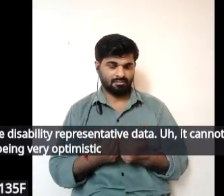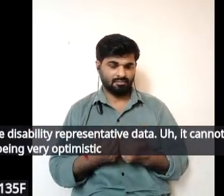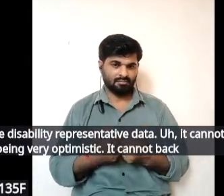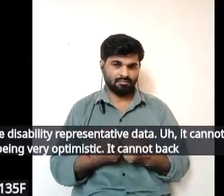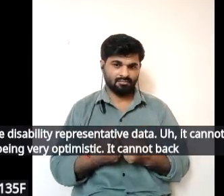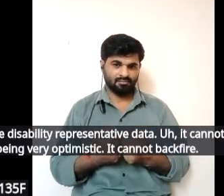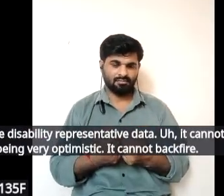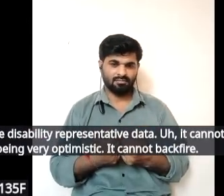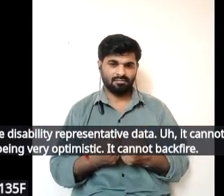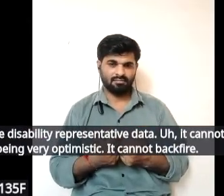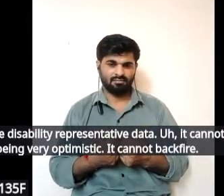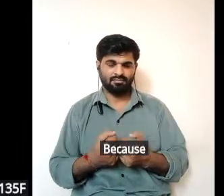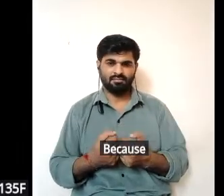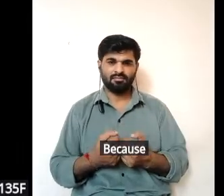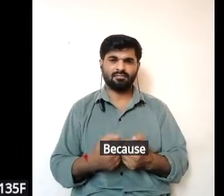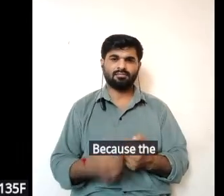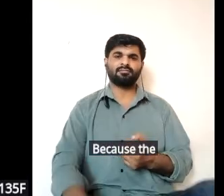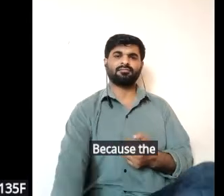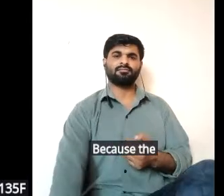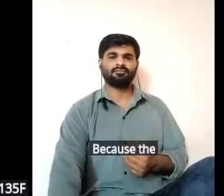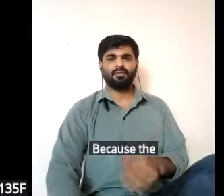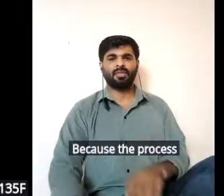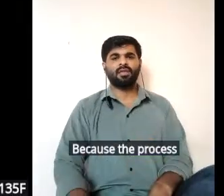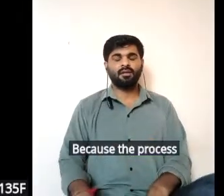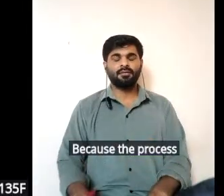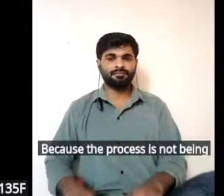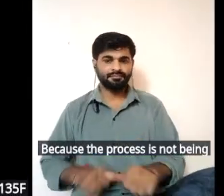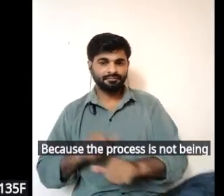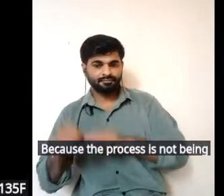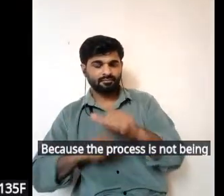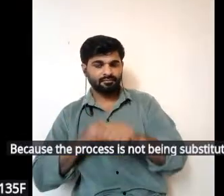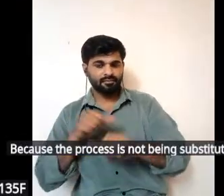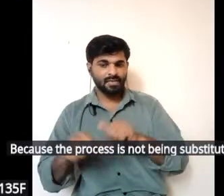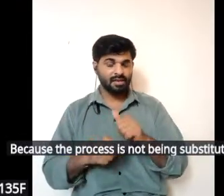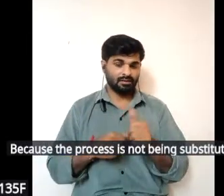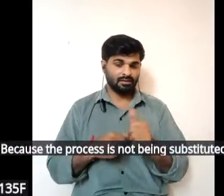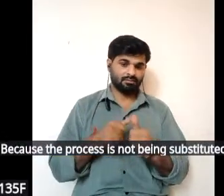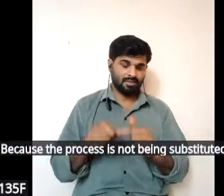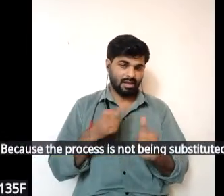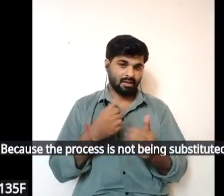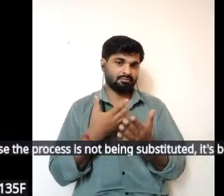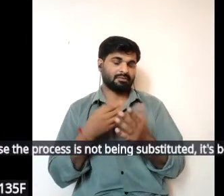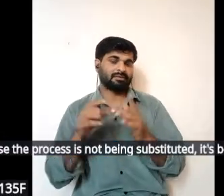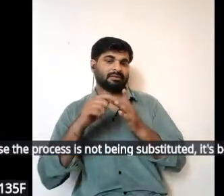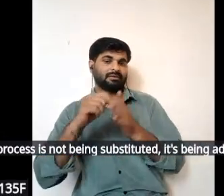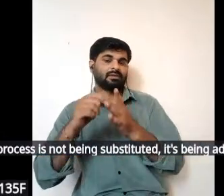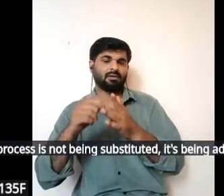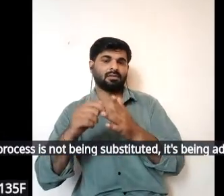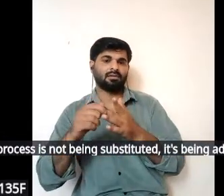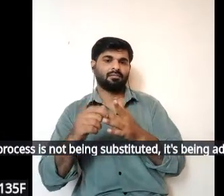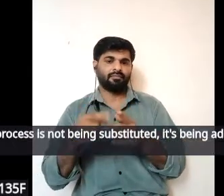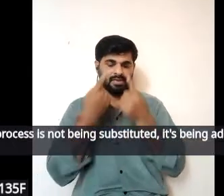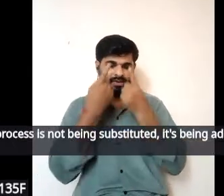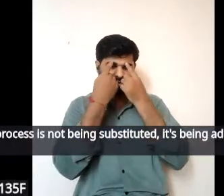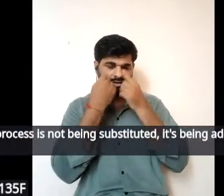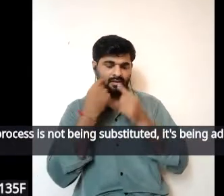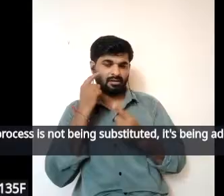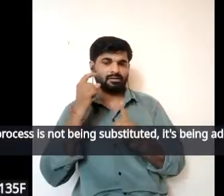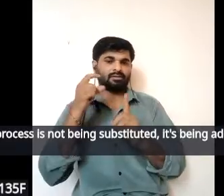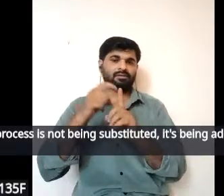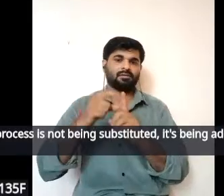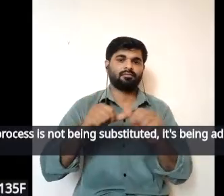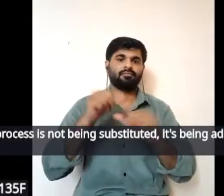backfire because the process is not being substituted. It's being added to an existing process.